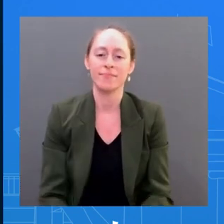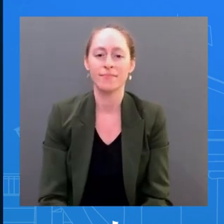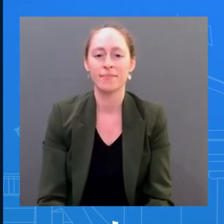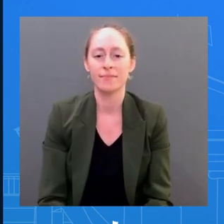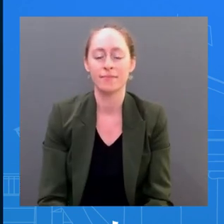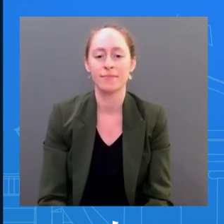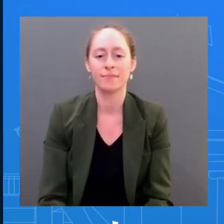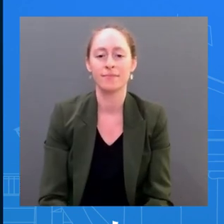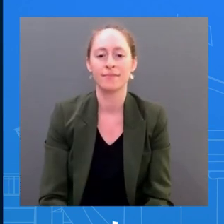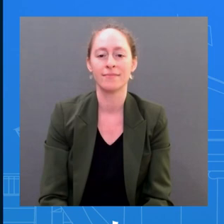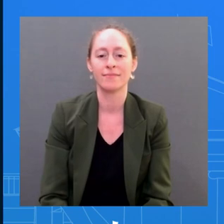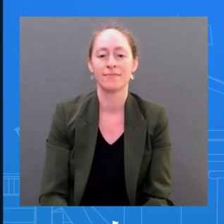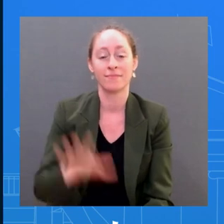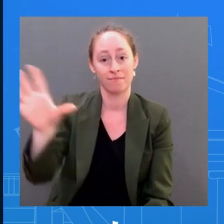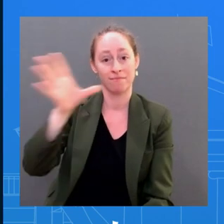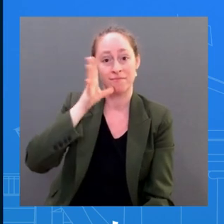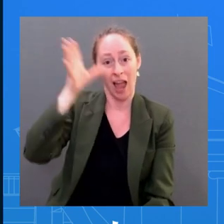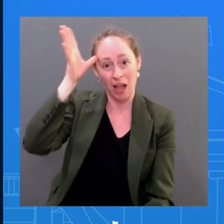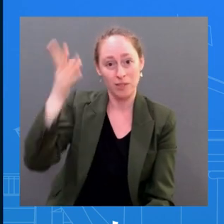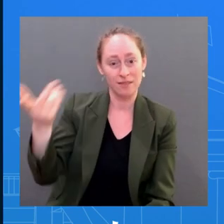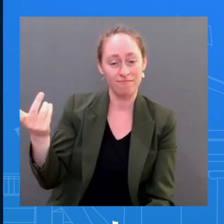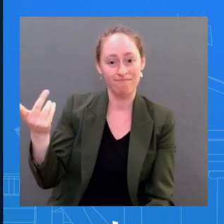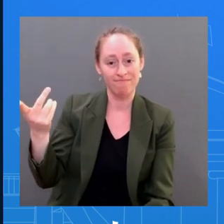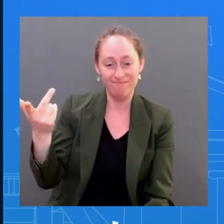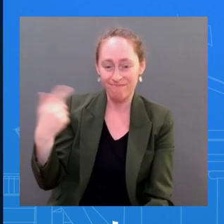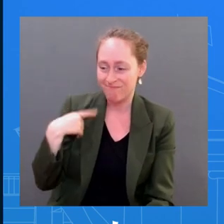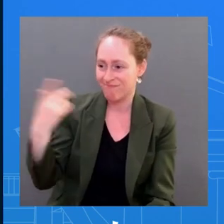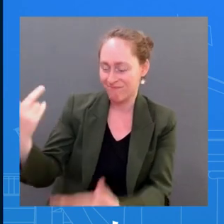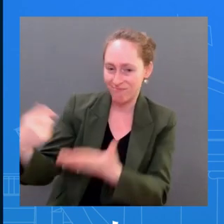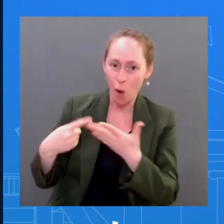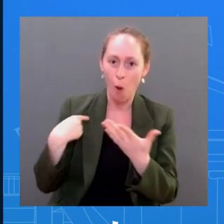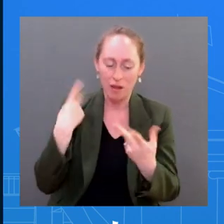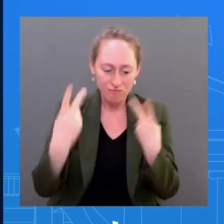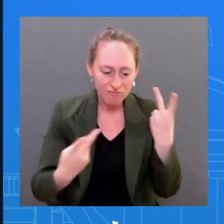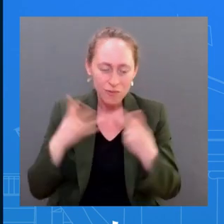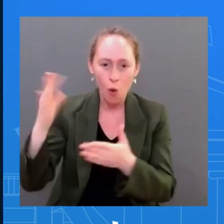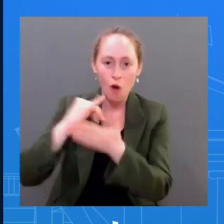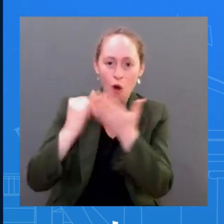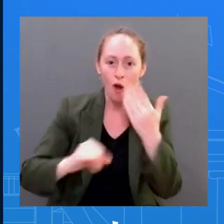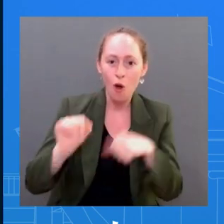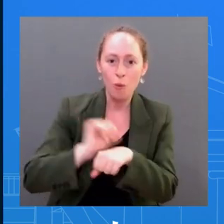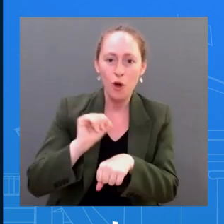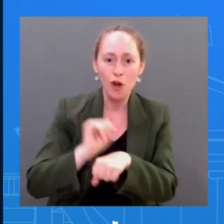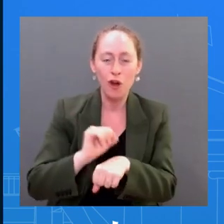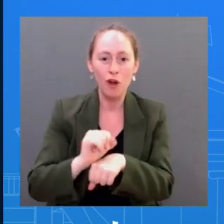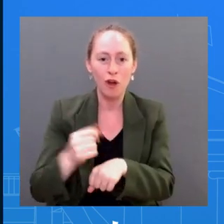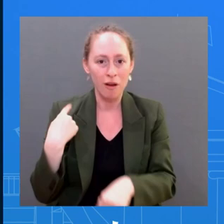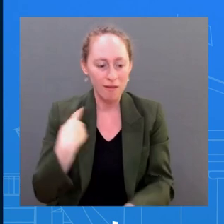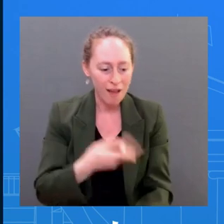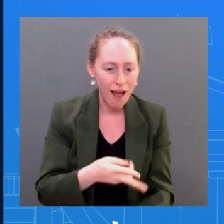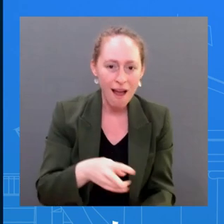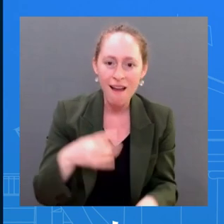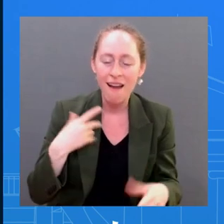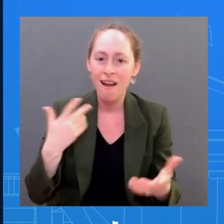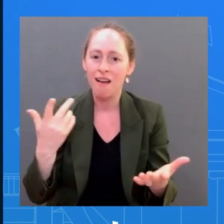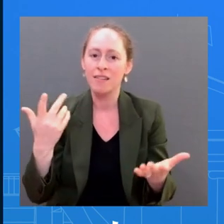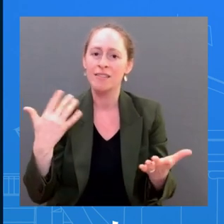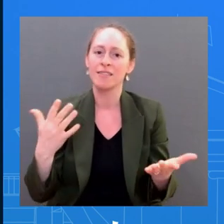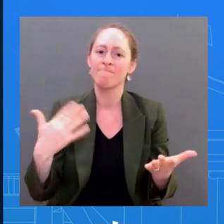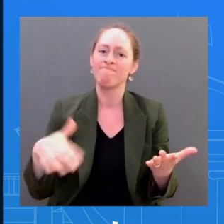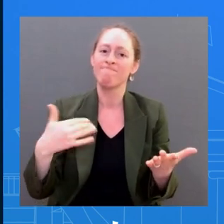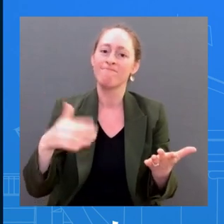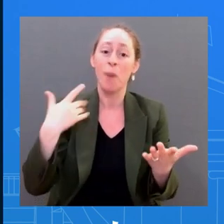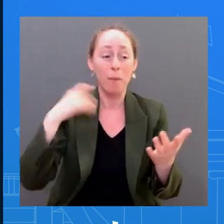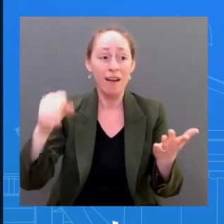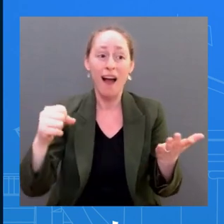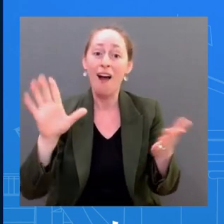it, that somehow, maybe that would make Alethea smile in heaven. They told us that showing someone else